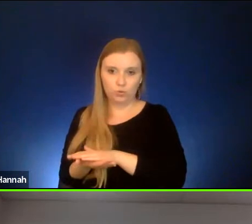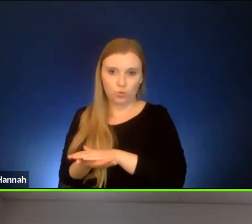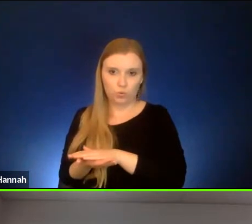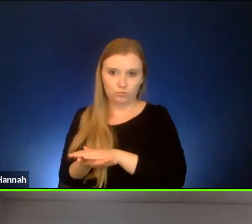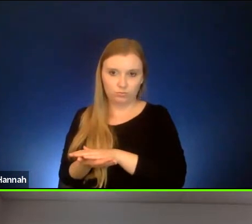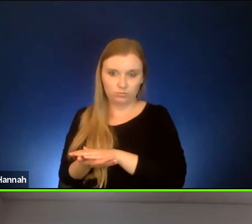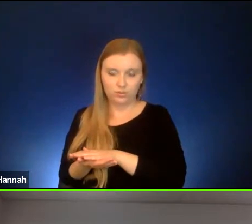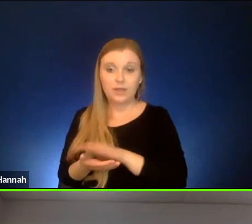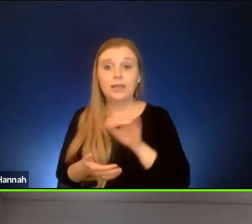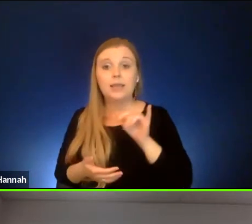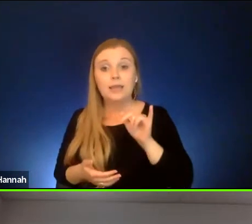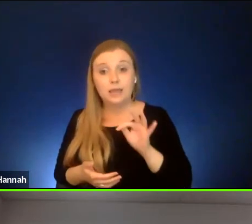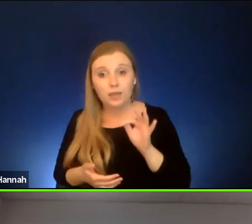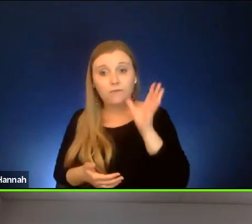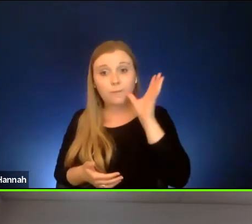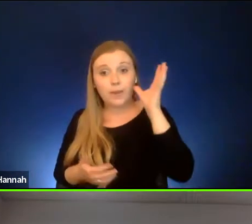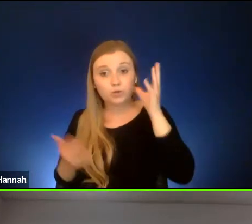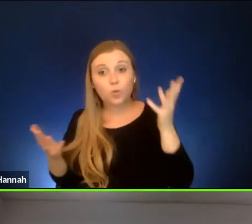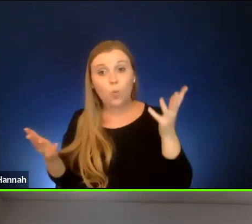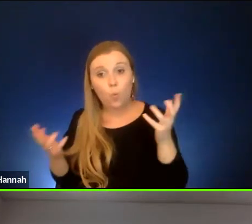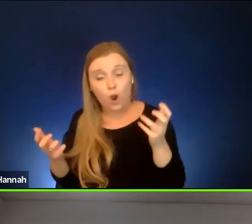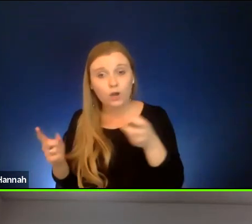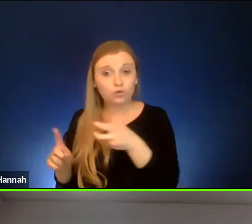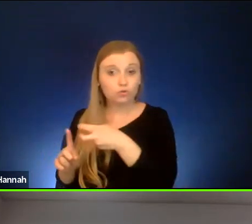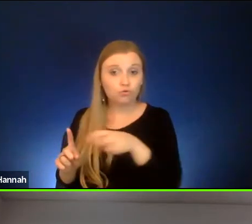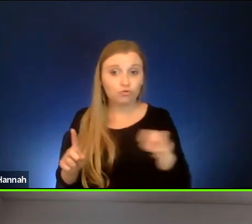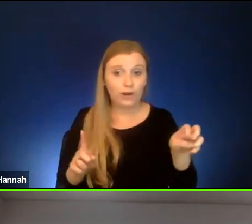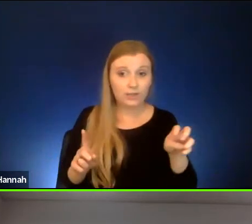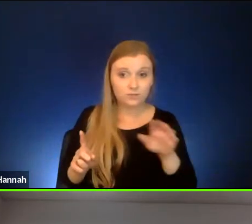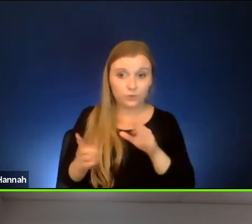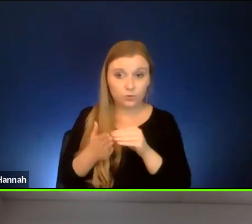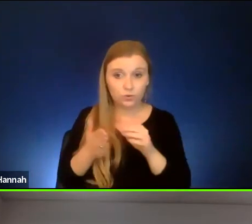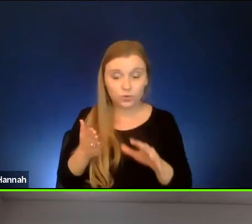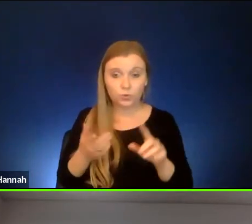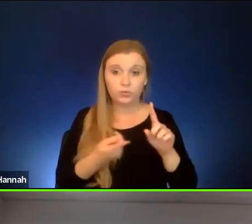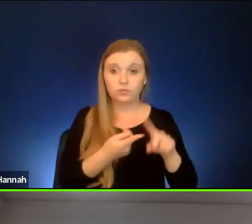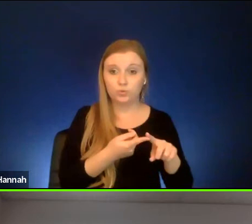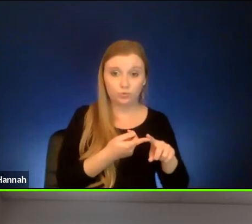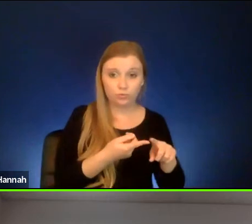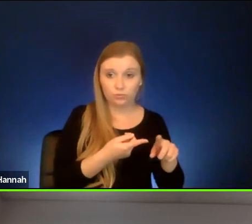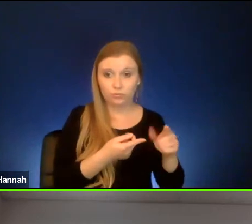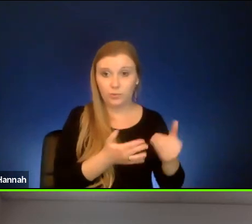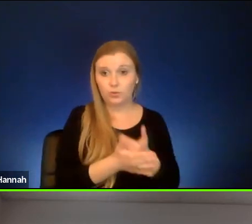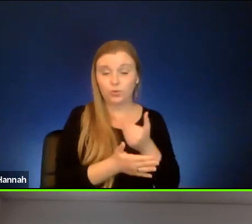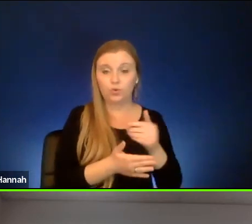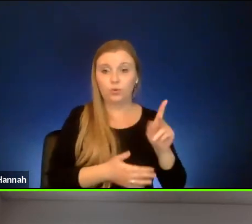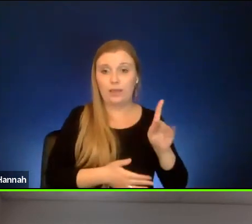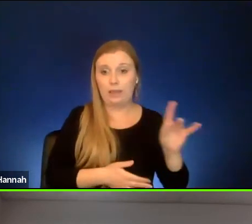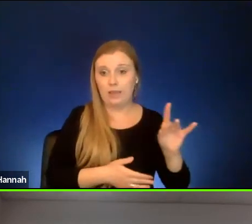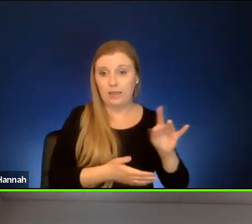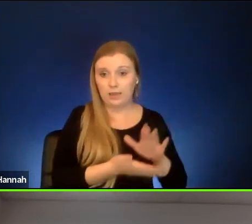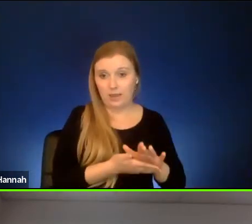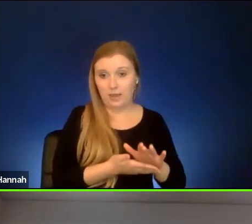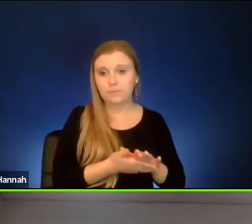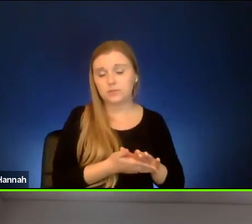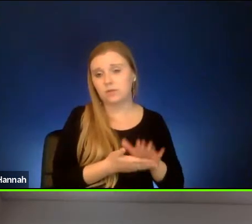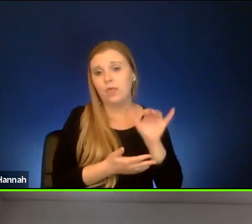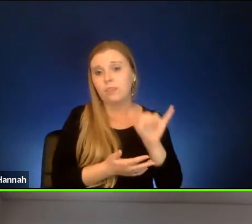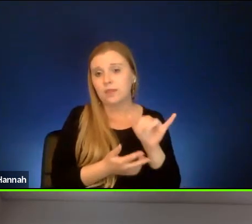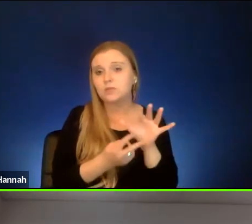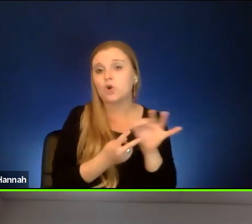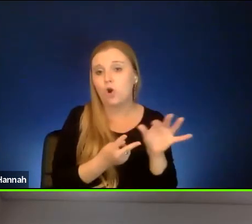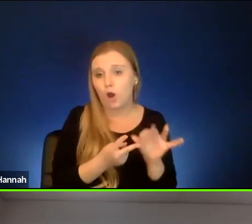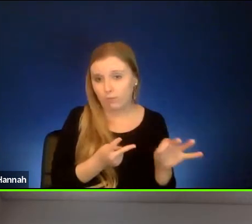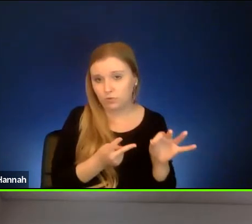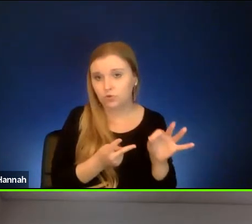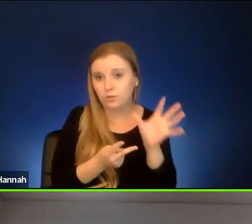parents desire to transfer their scholar over to the new K-8 campus, then that's an option that parents will